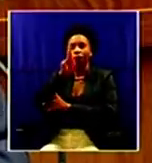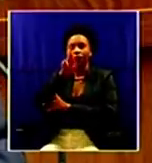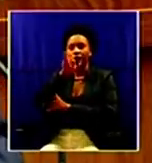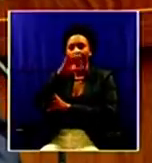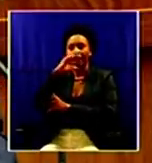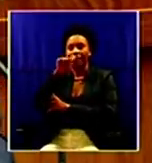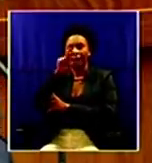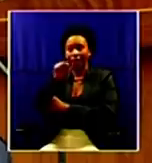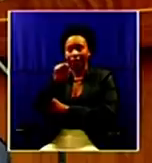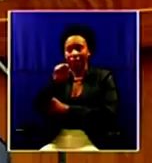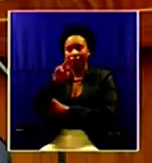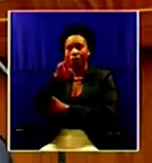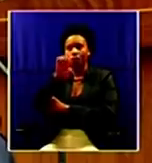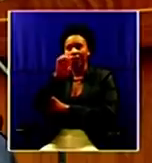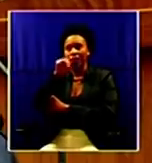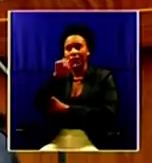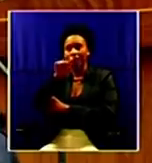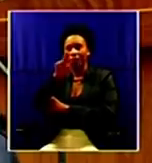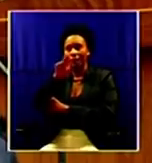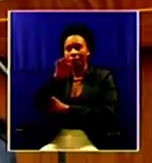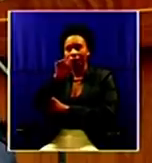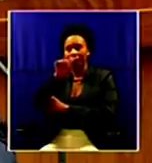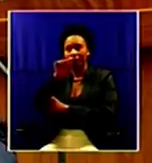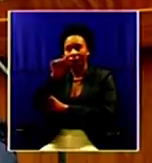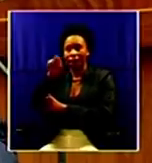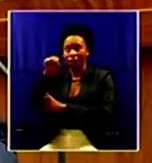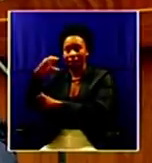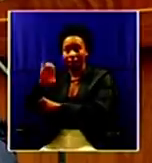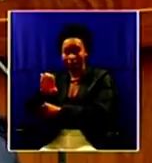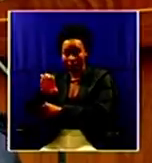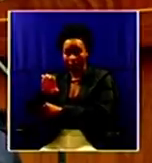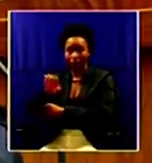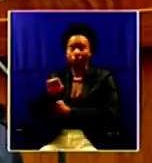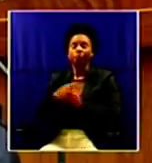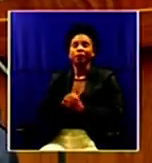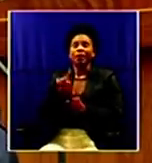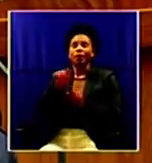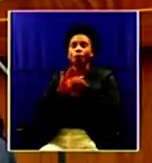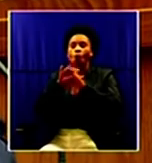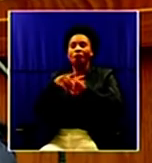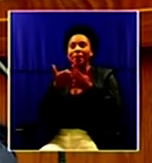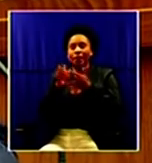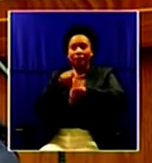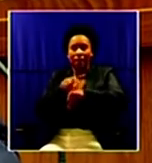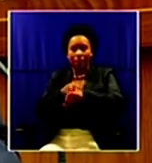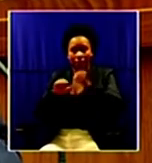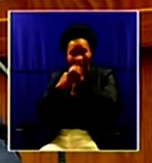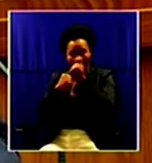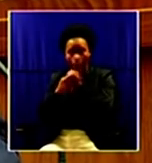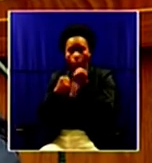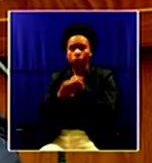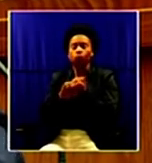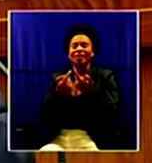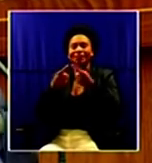International Cooperation Fund will, over the medium term, support various projects in